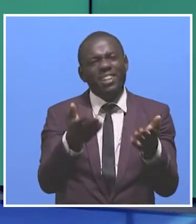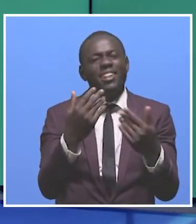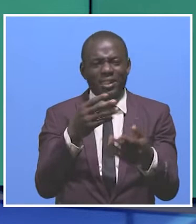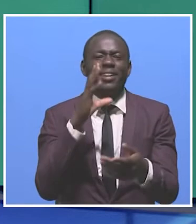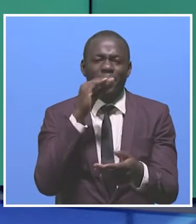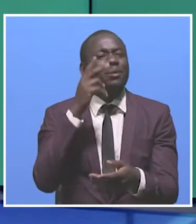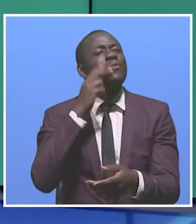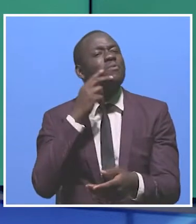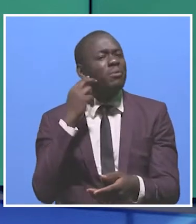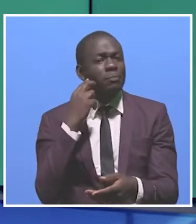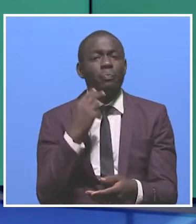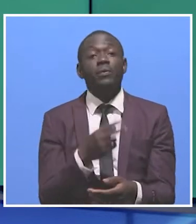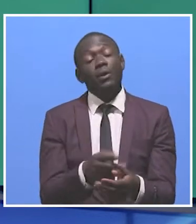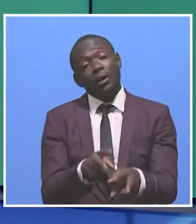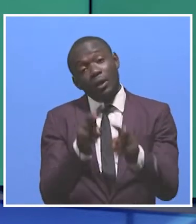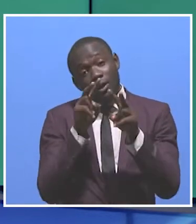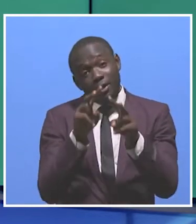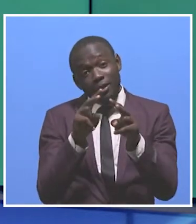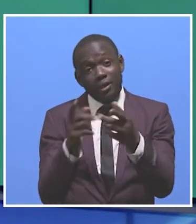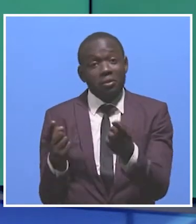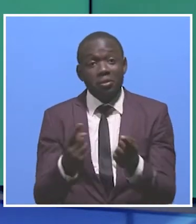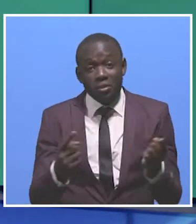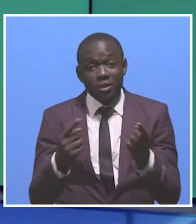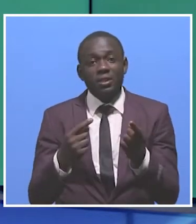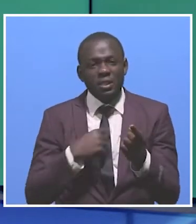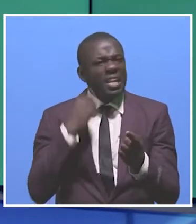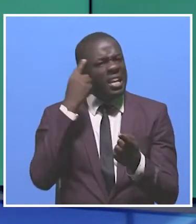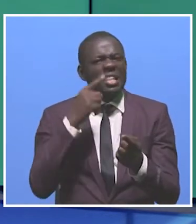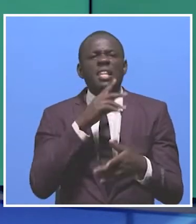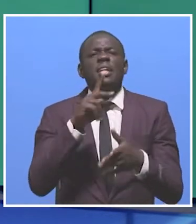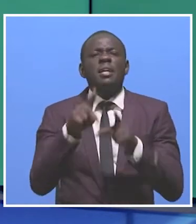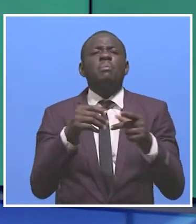sure nachimona kwebati isambu shafula